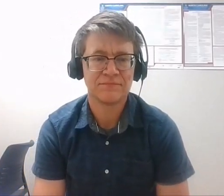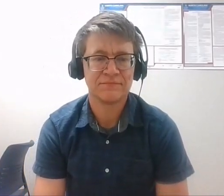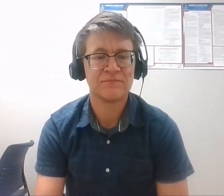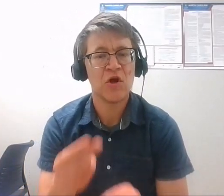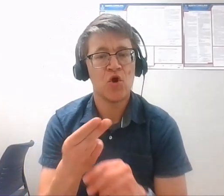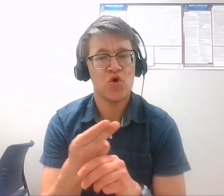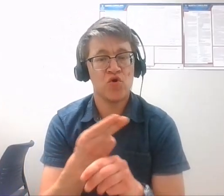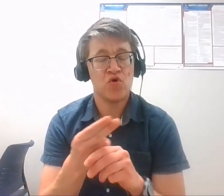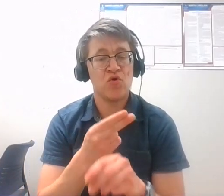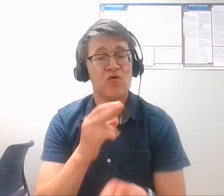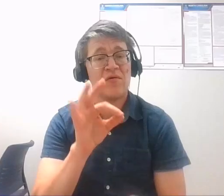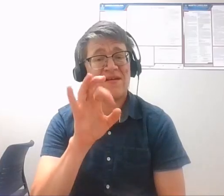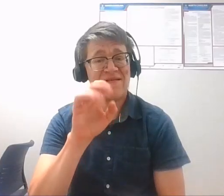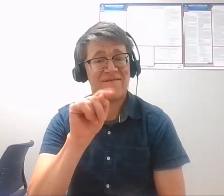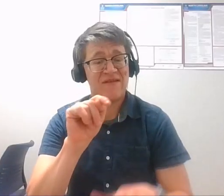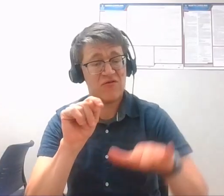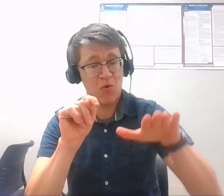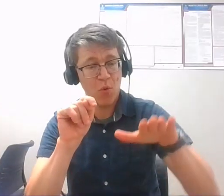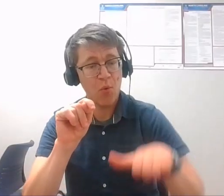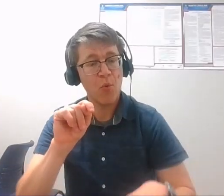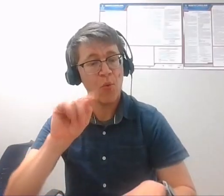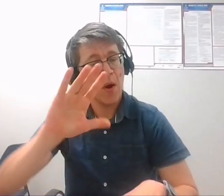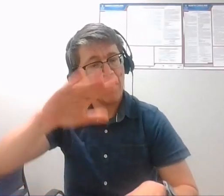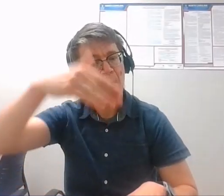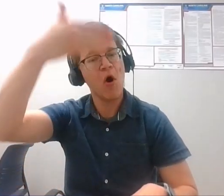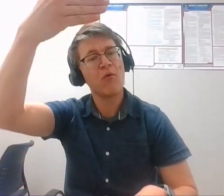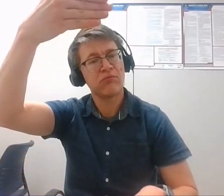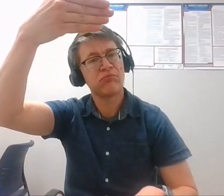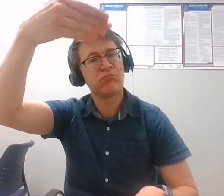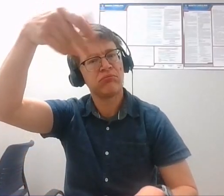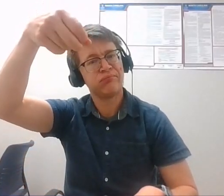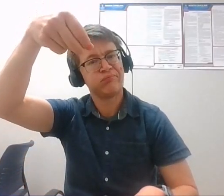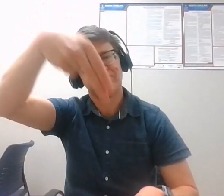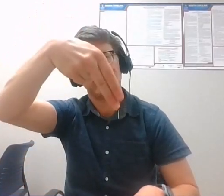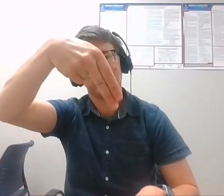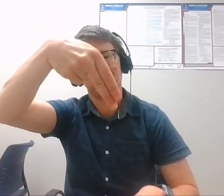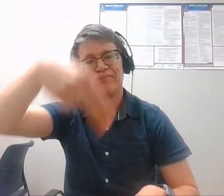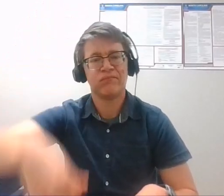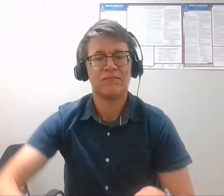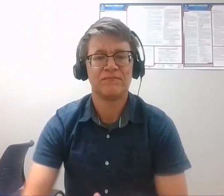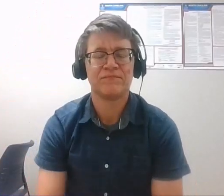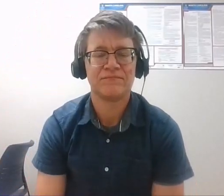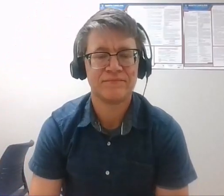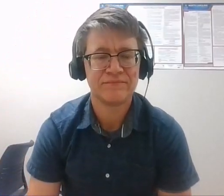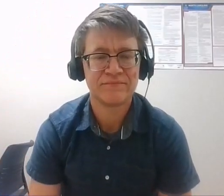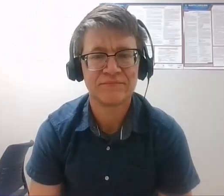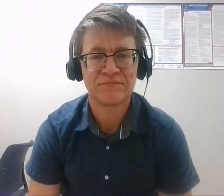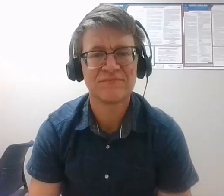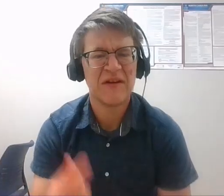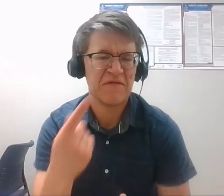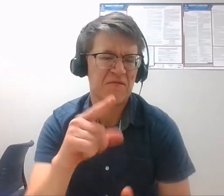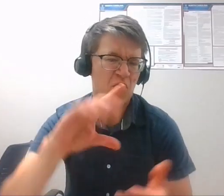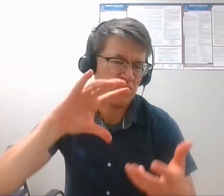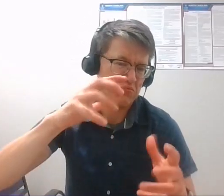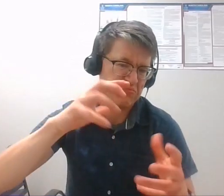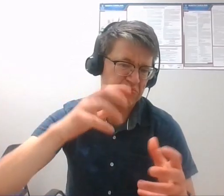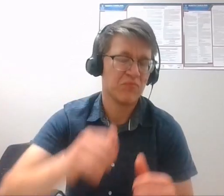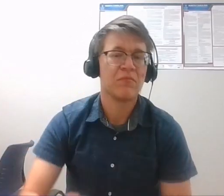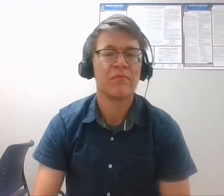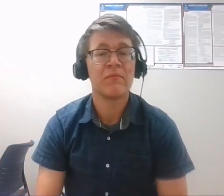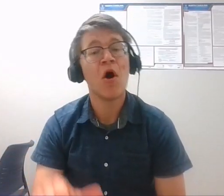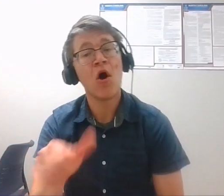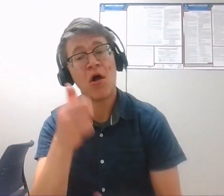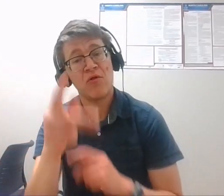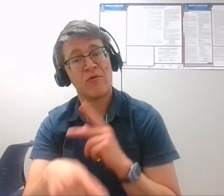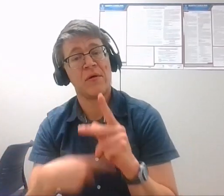Use the foot pedal to lift the lid on a linen hamper. Then place the entire gown inside the bag. Disposable gowns may be